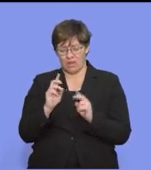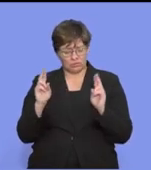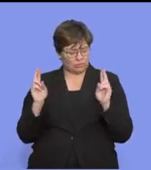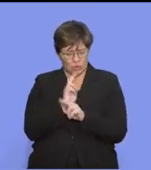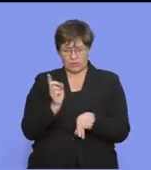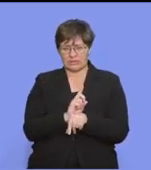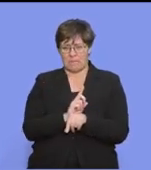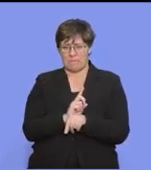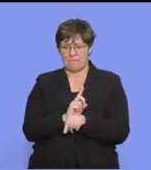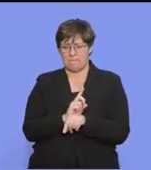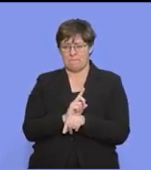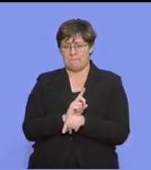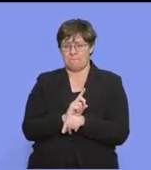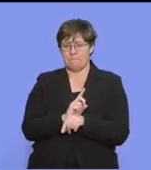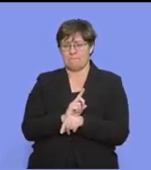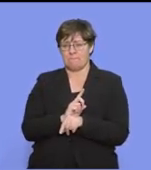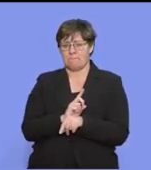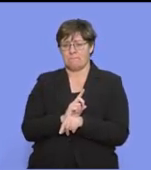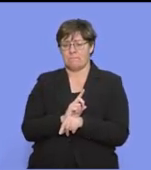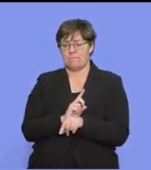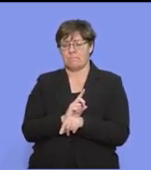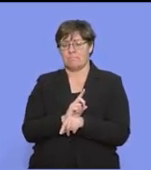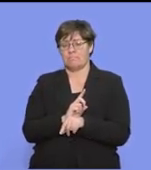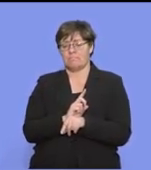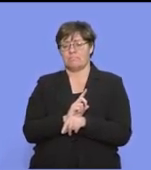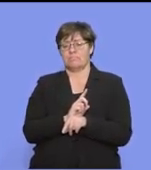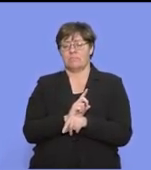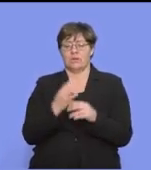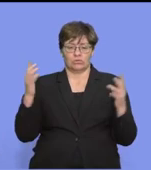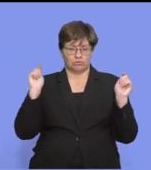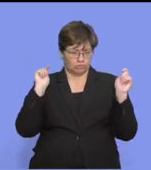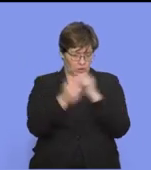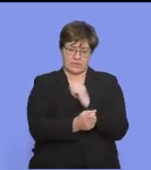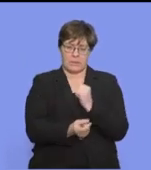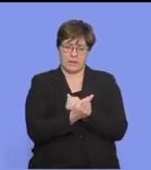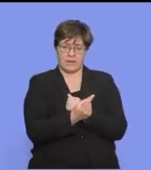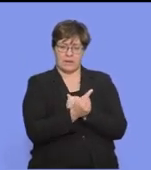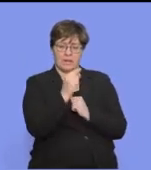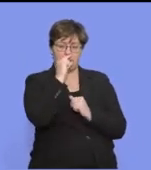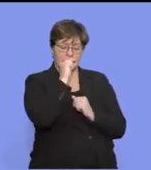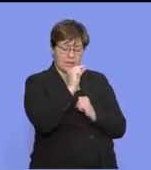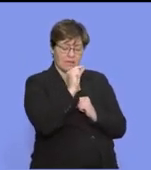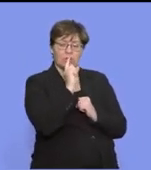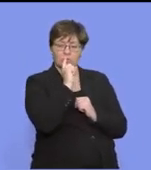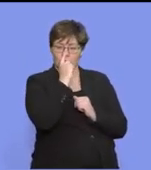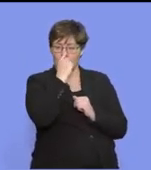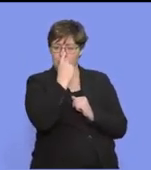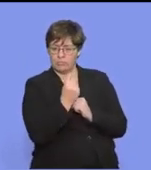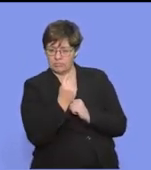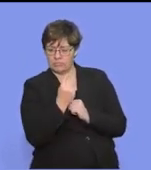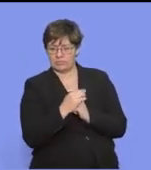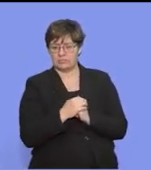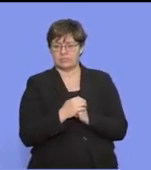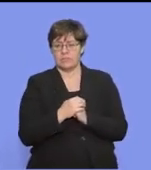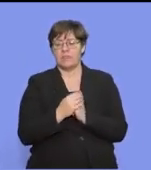beak, and then we have a very short period. Here you can see there's a very short period of time where there was rapid change.